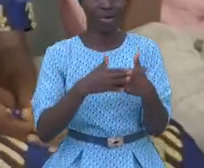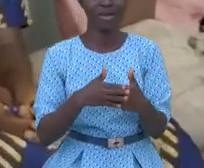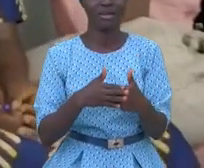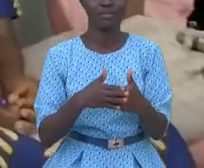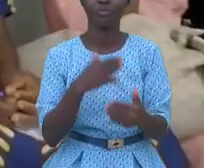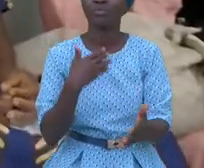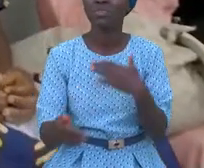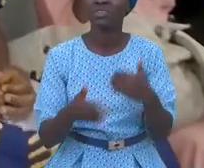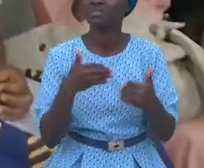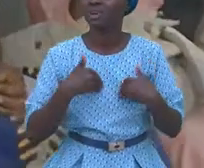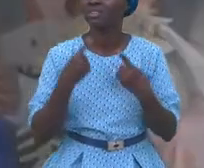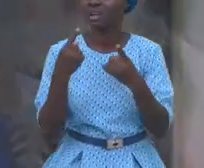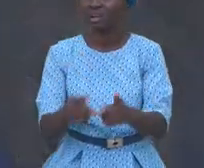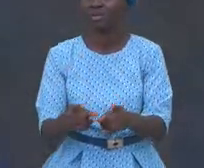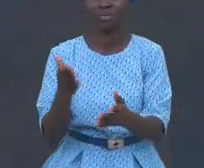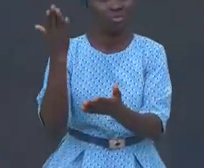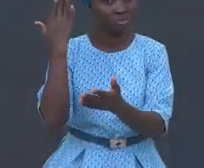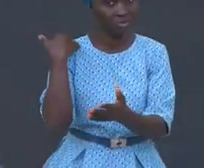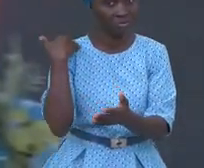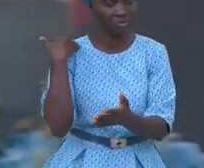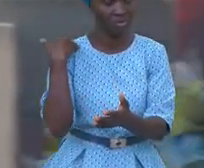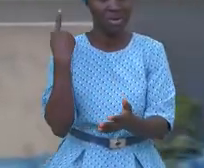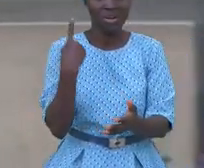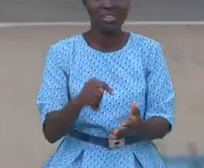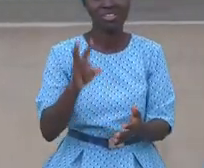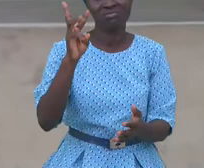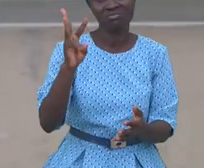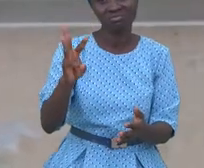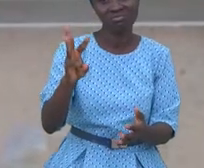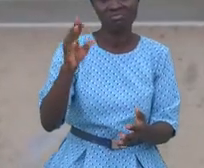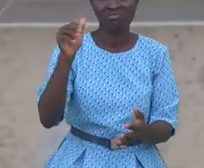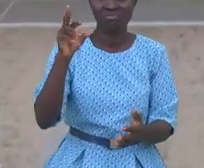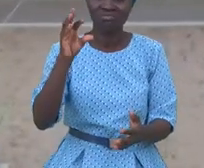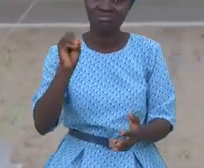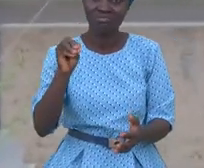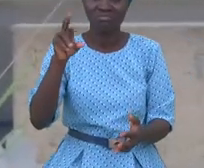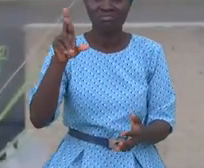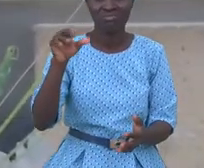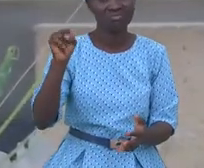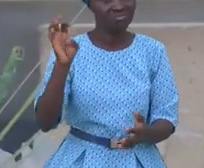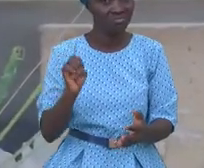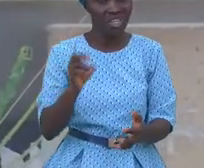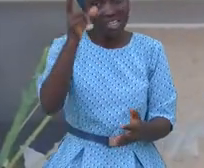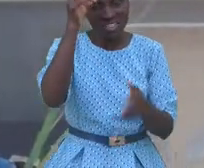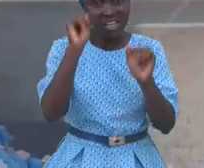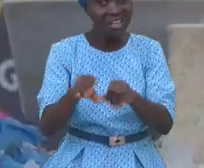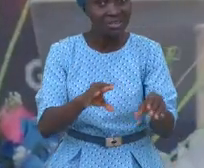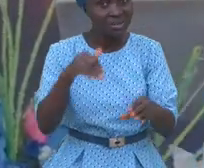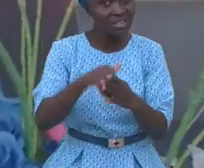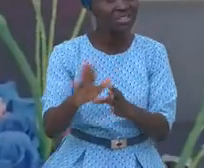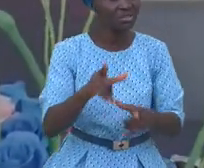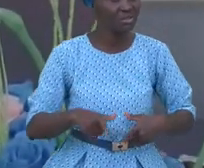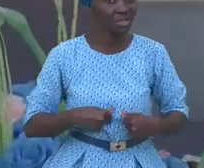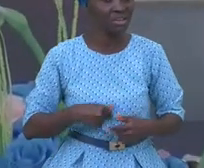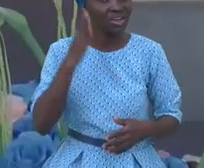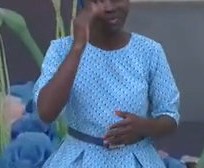Whatever has happened, the worst that Satan could do in your life will not hinder